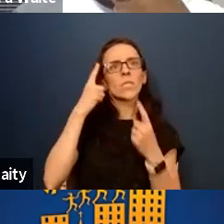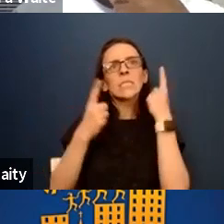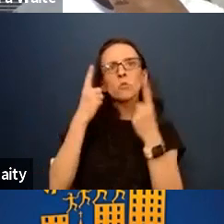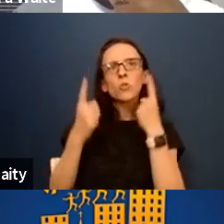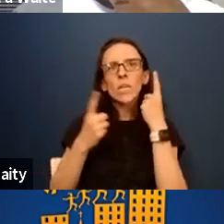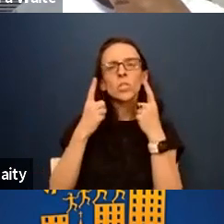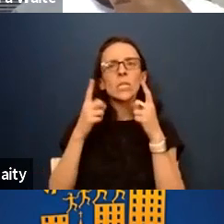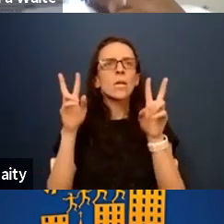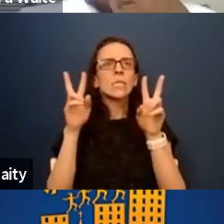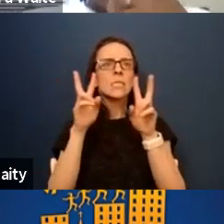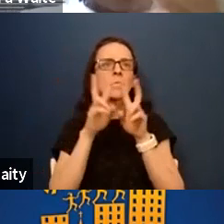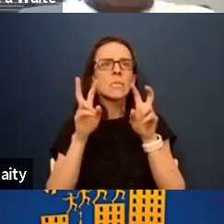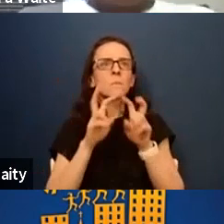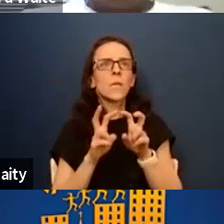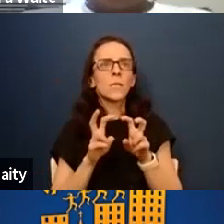assessment,